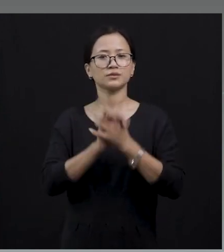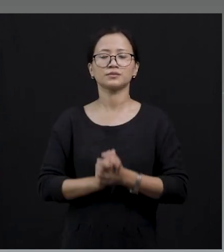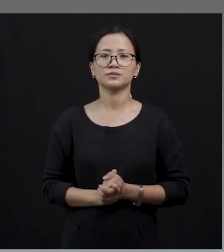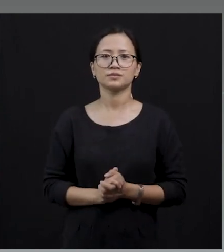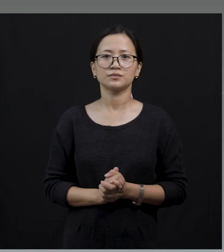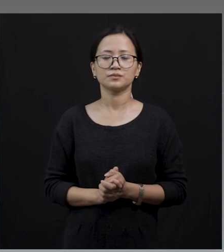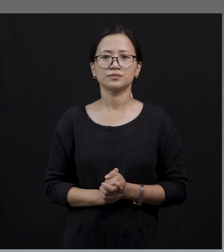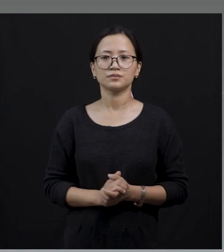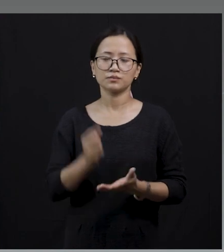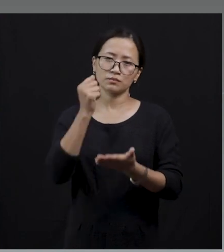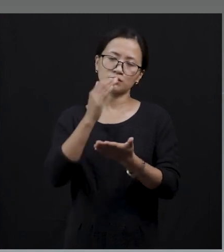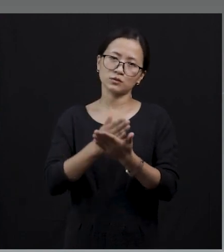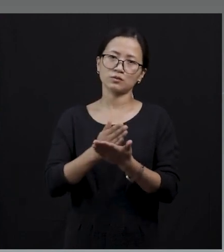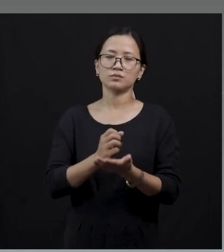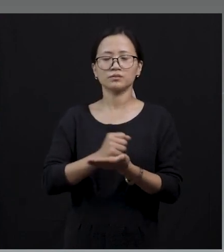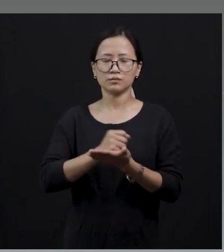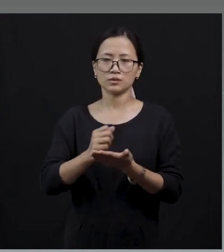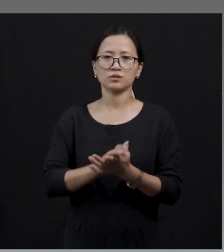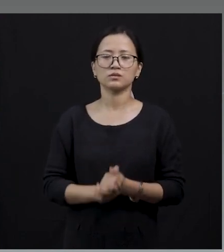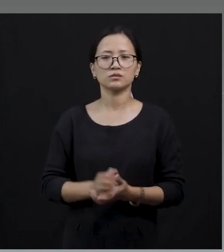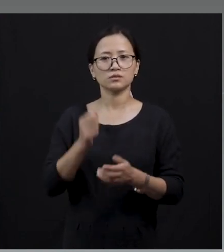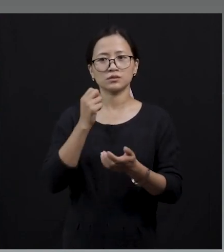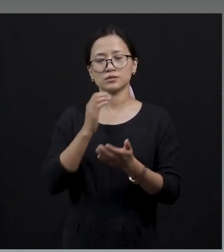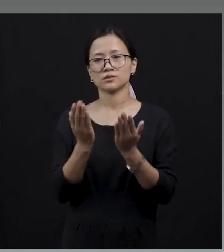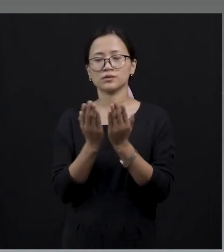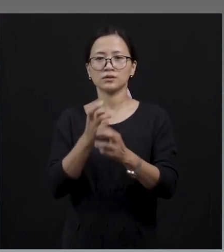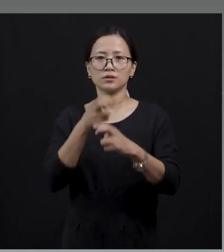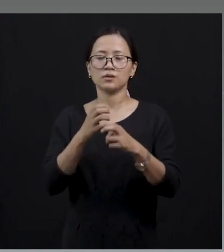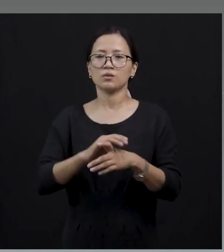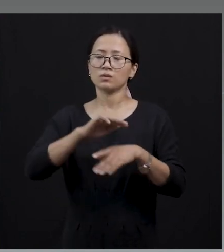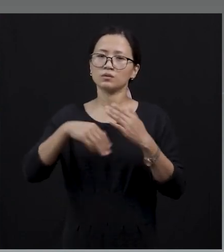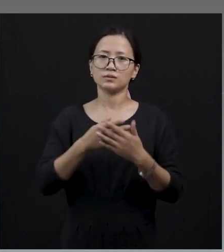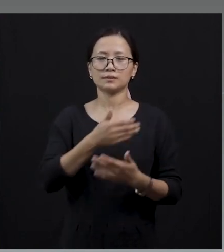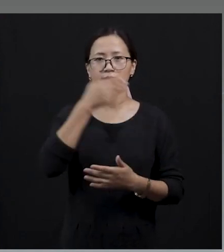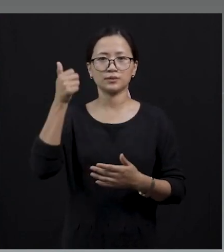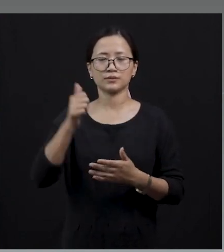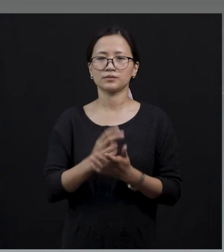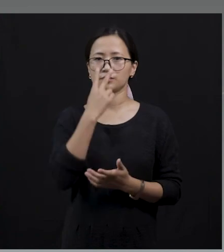don't stop practicing. All right, study hard. All the best. See you very soon.